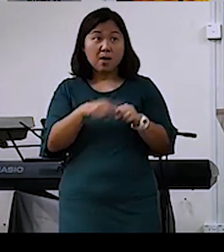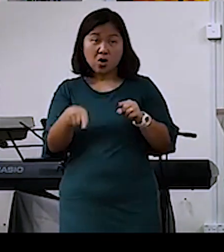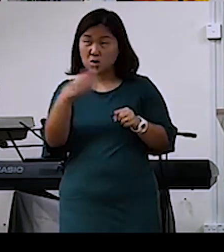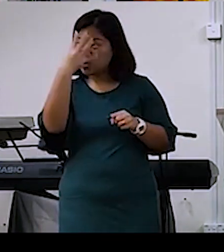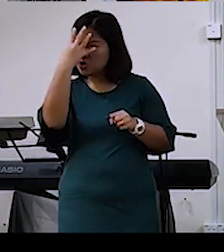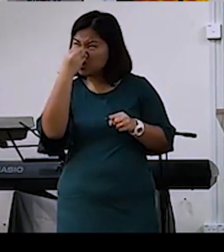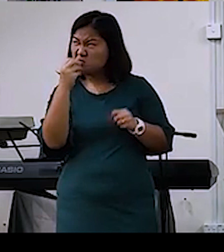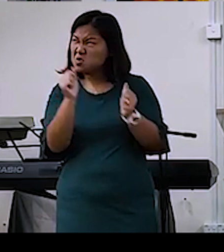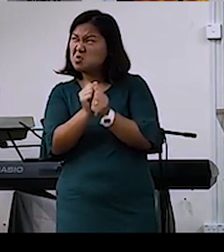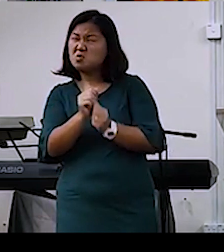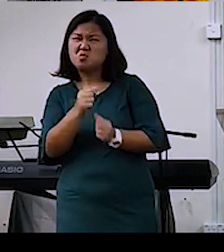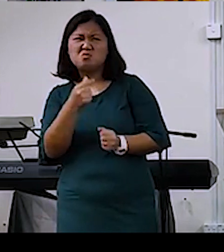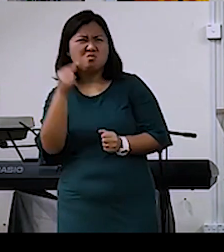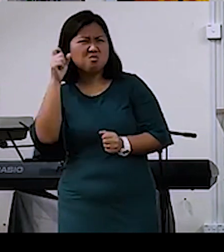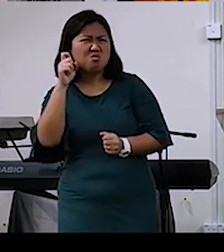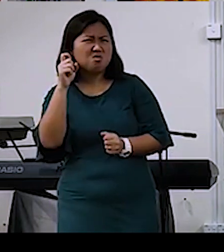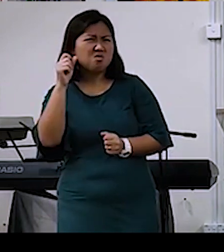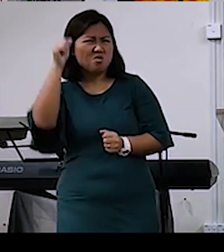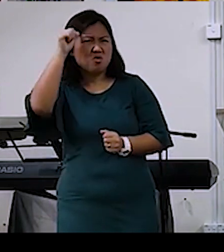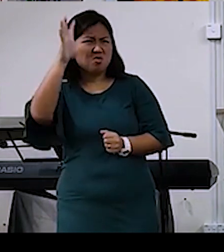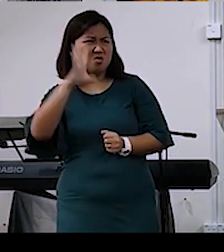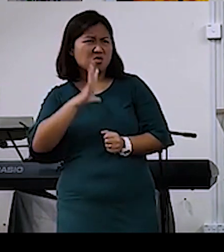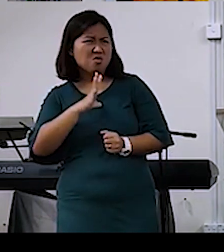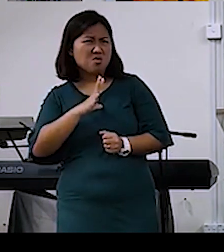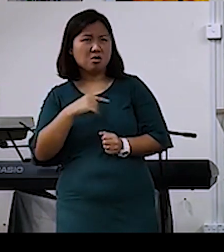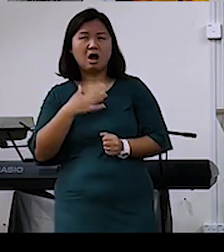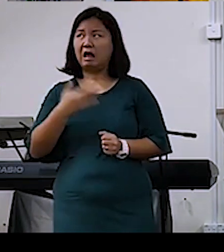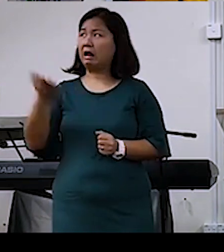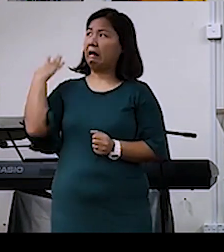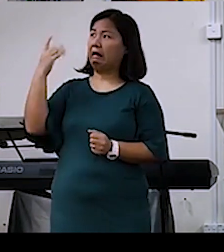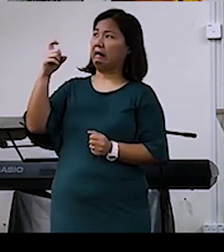I'm an ex-liar, but you just lied 5 minutes ago. Duh.